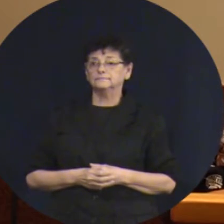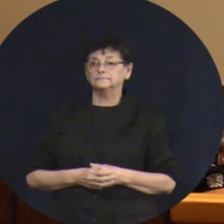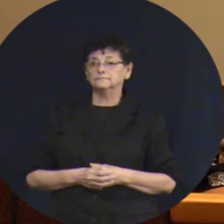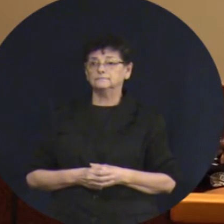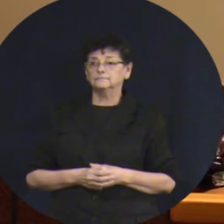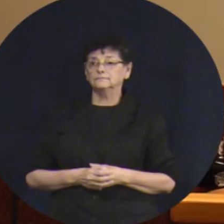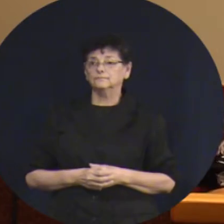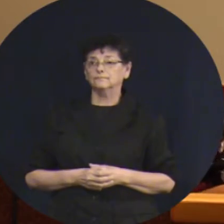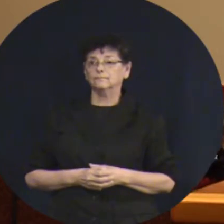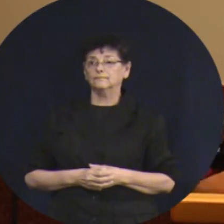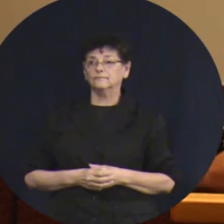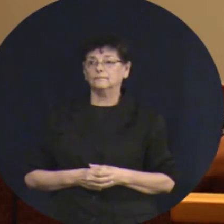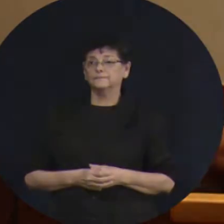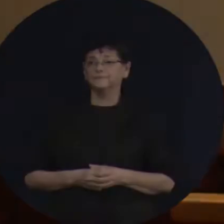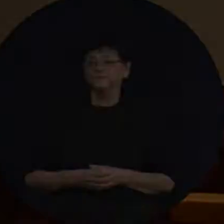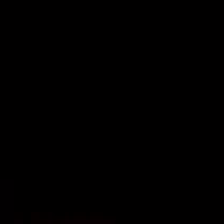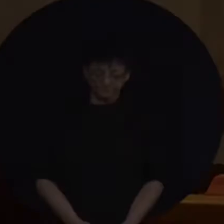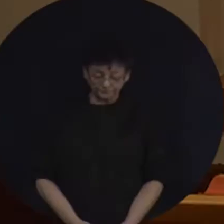everlasting.